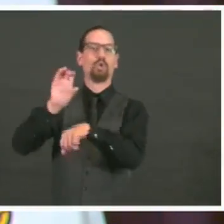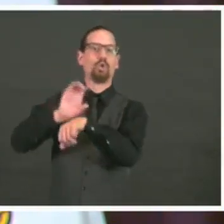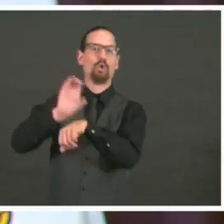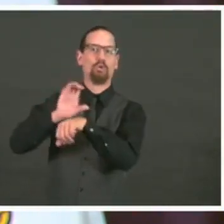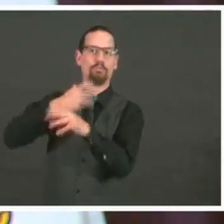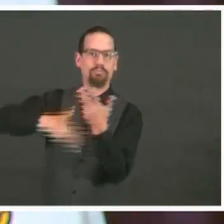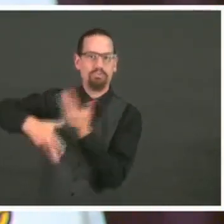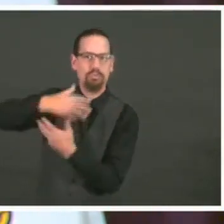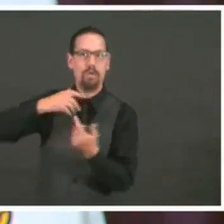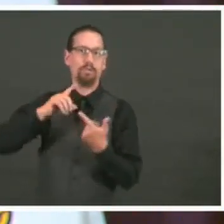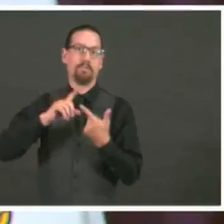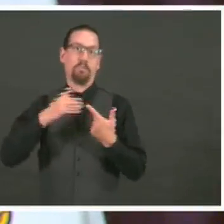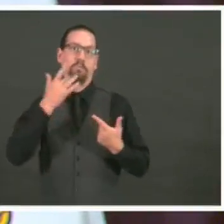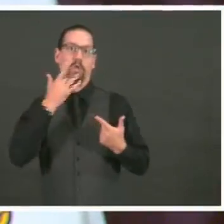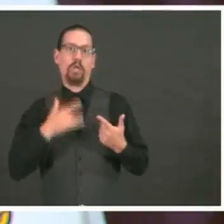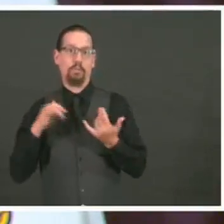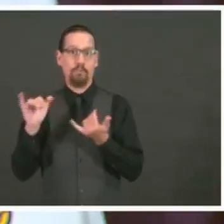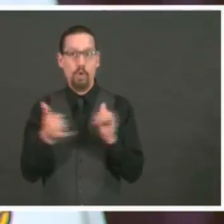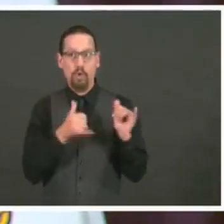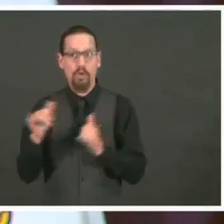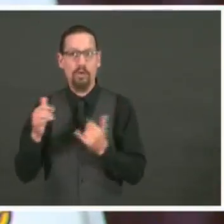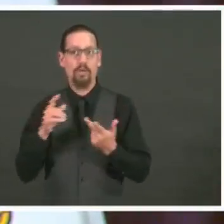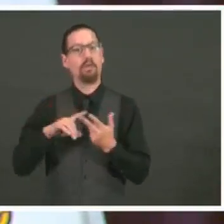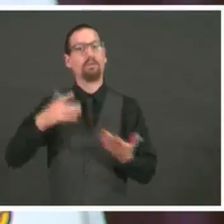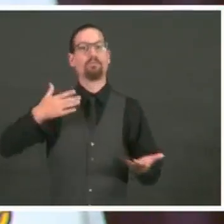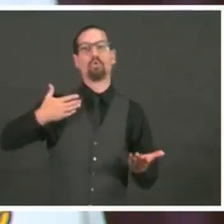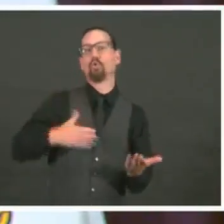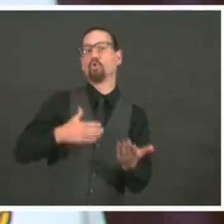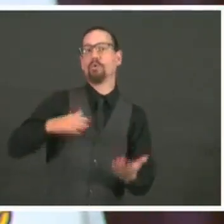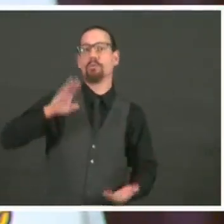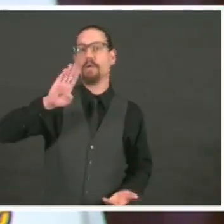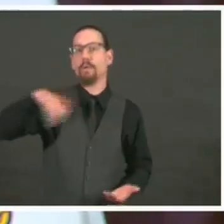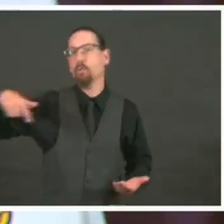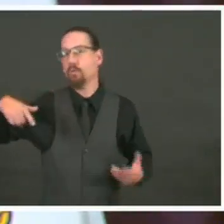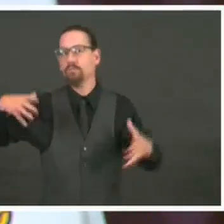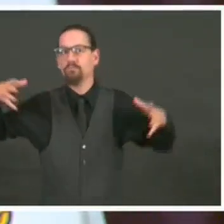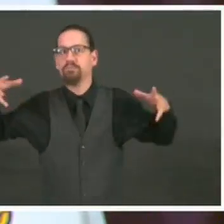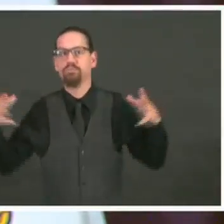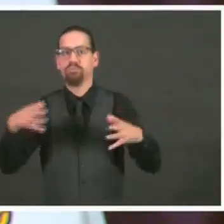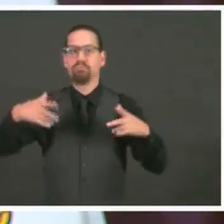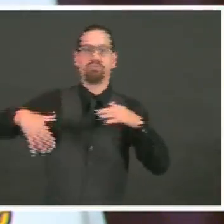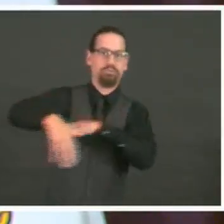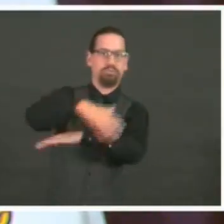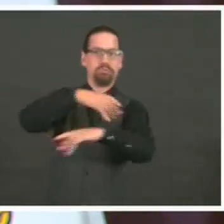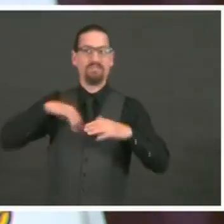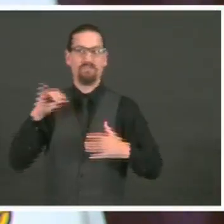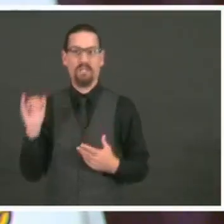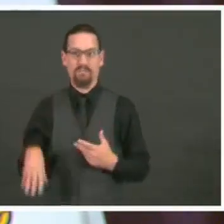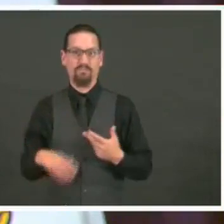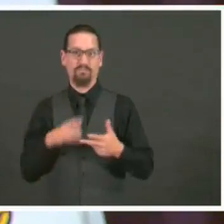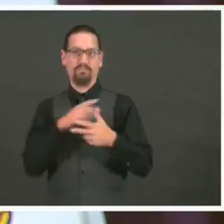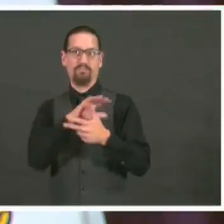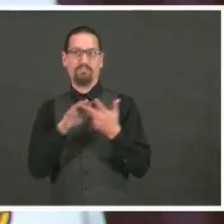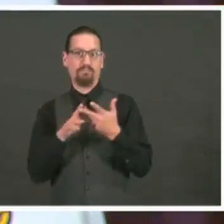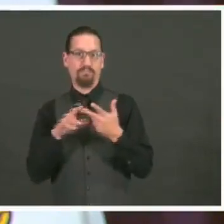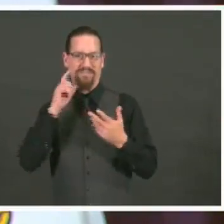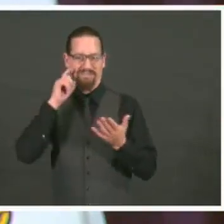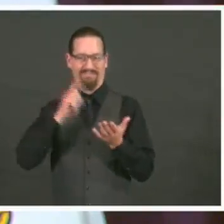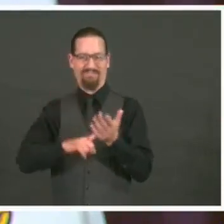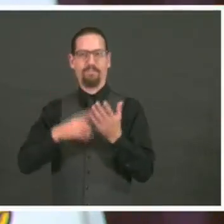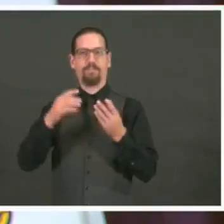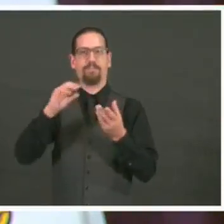In our case investigations, we are seeing a significant overlap between people who are traveling, attending social